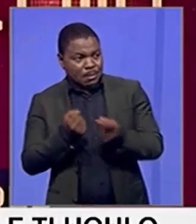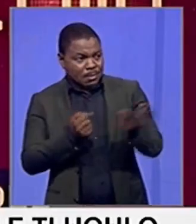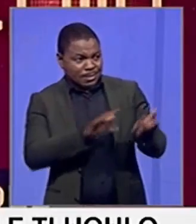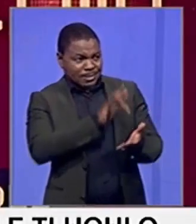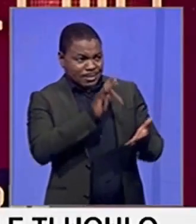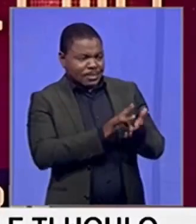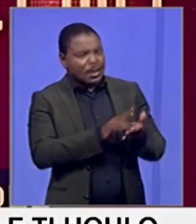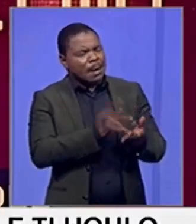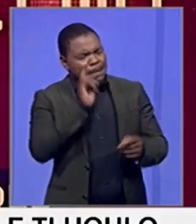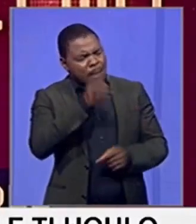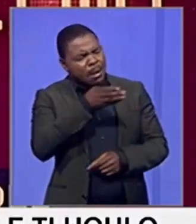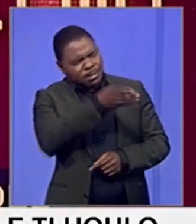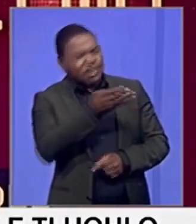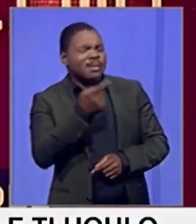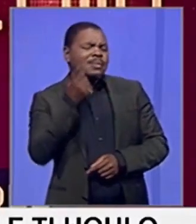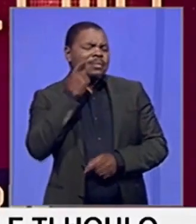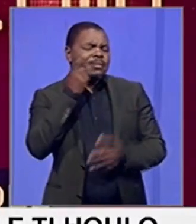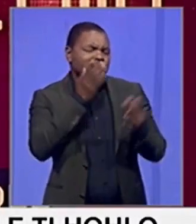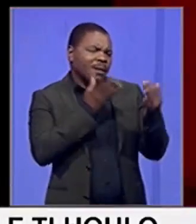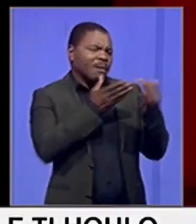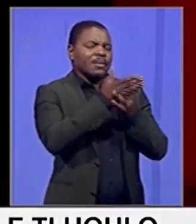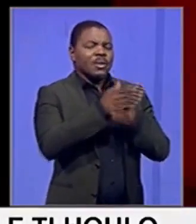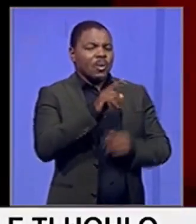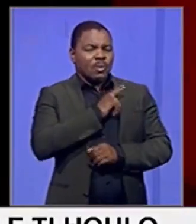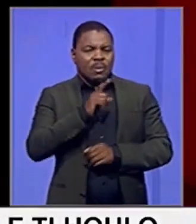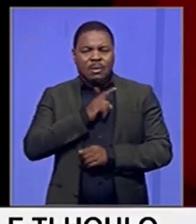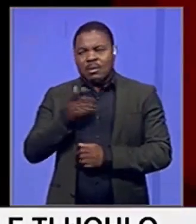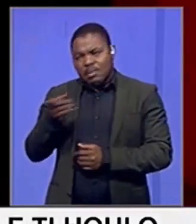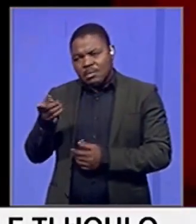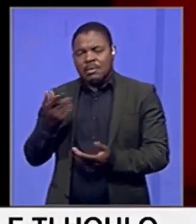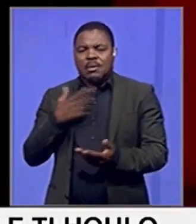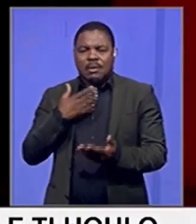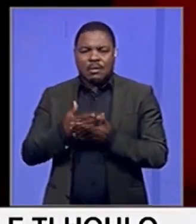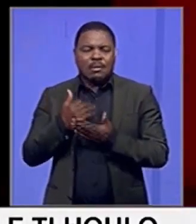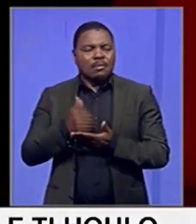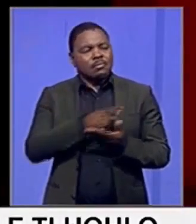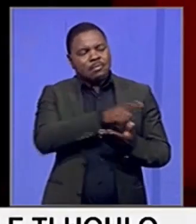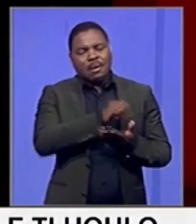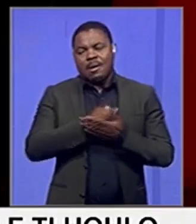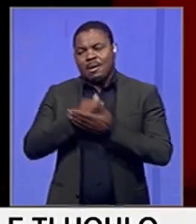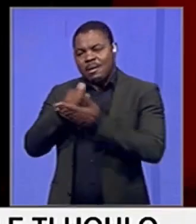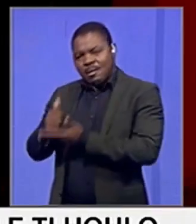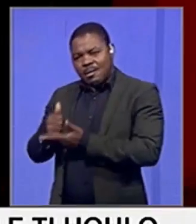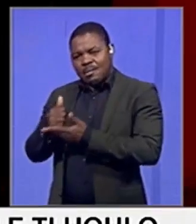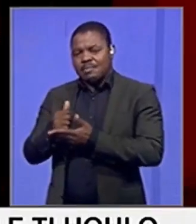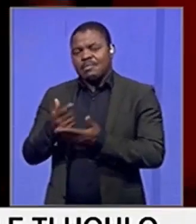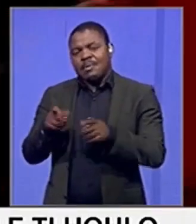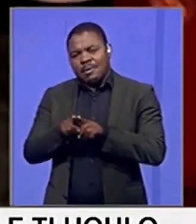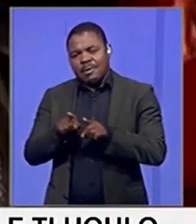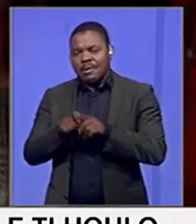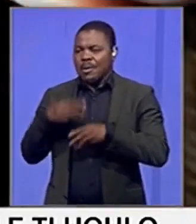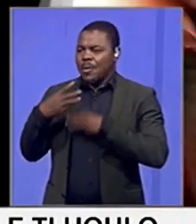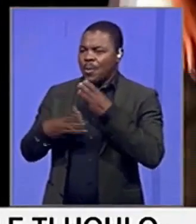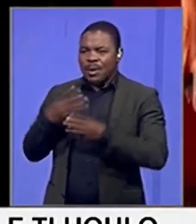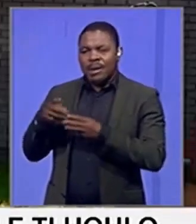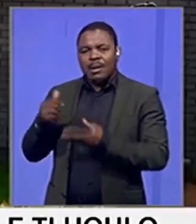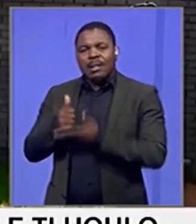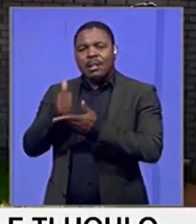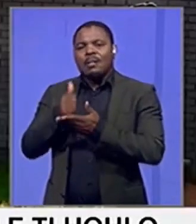di fumanehe ha bobebe ka ha le bona ba thuswa ka tharollo ho mathata ao e kang tlhokeho ya